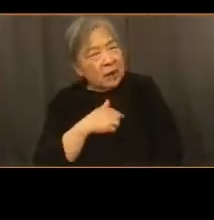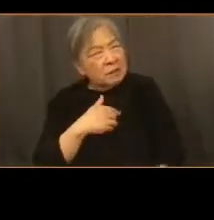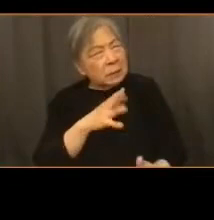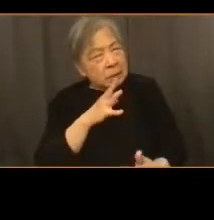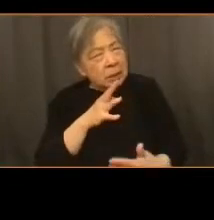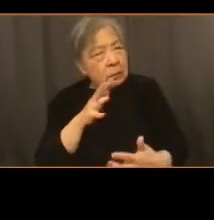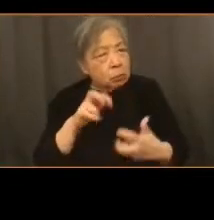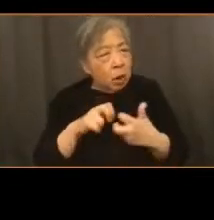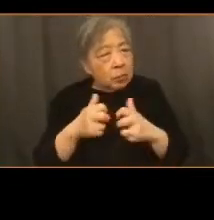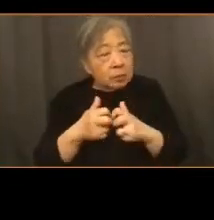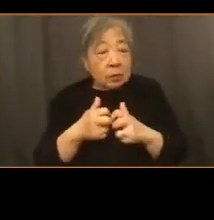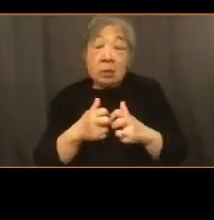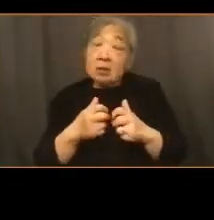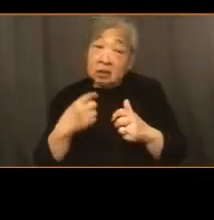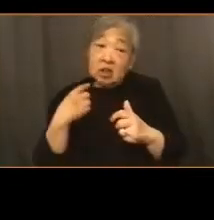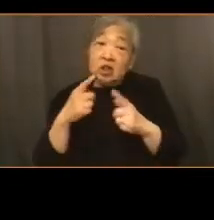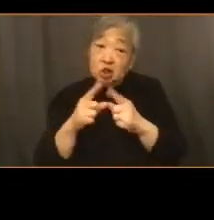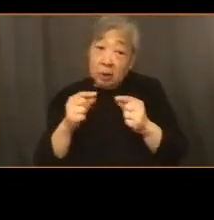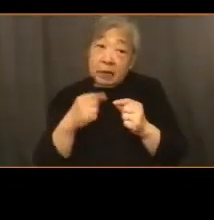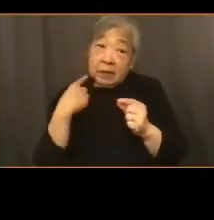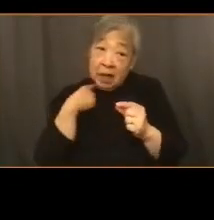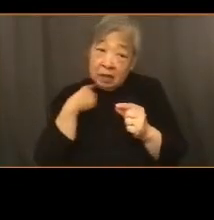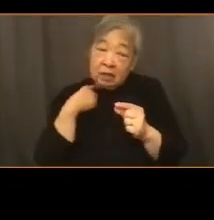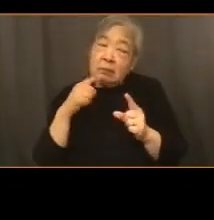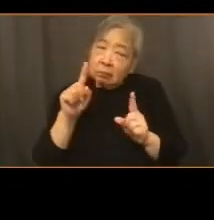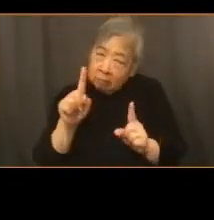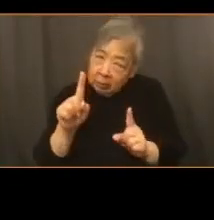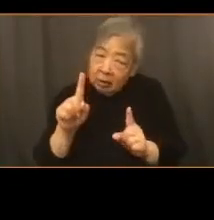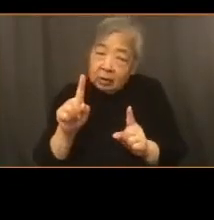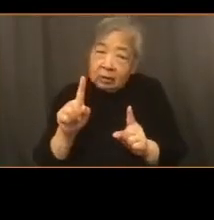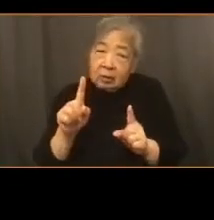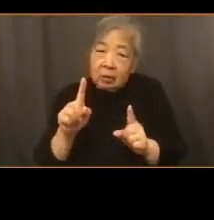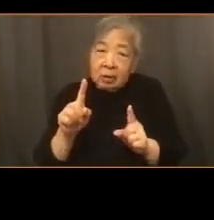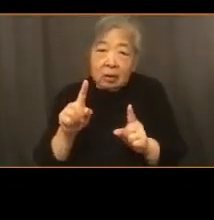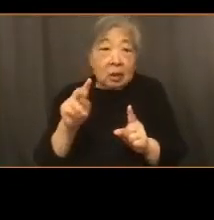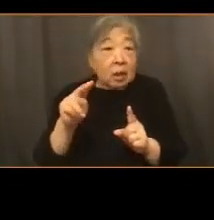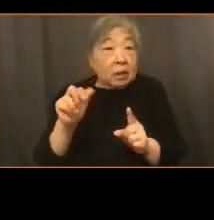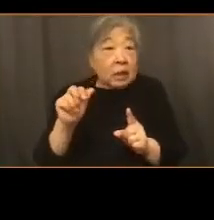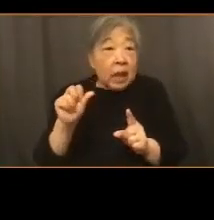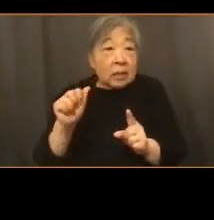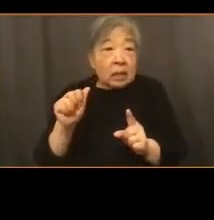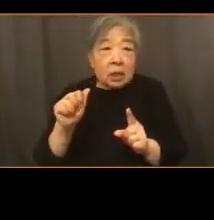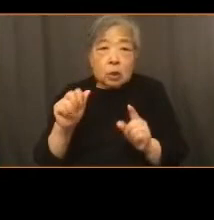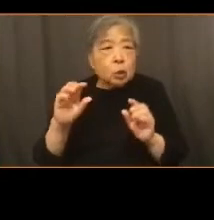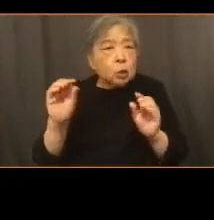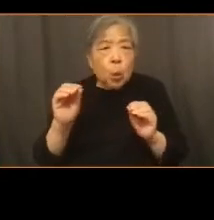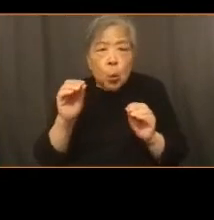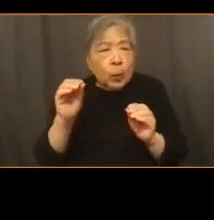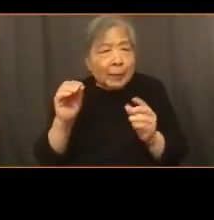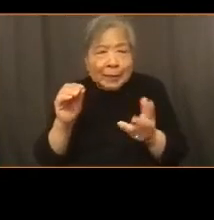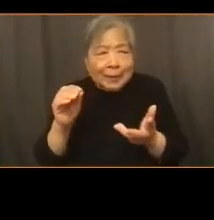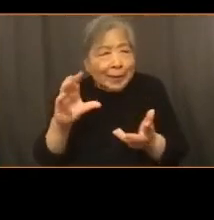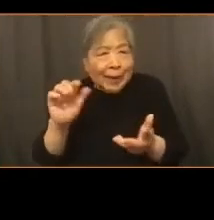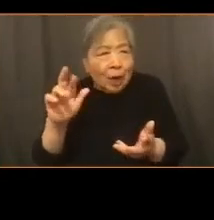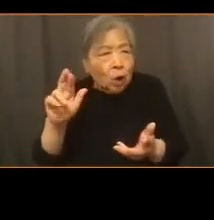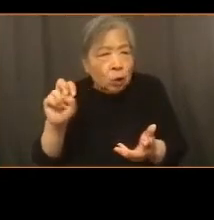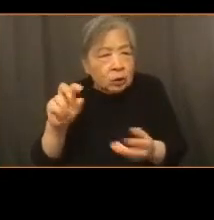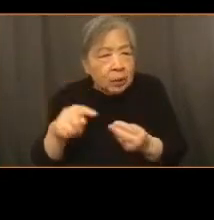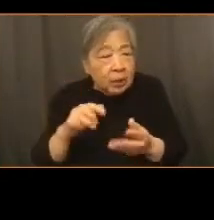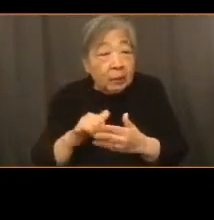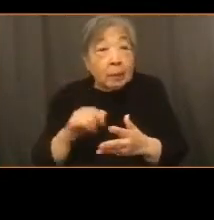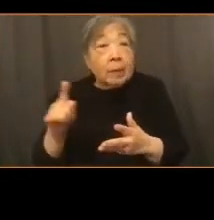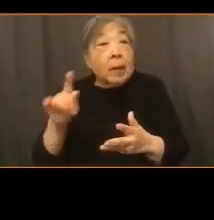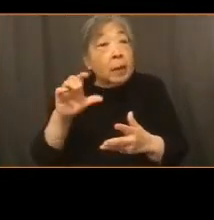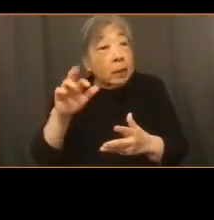of a Japanese accent. But in NASA, no one care about it. They just care what I'm doing.